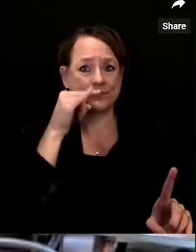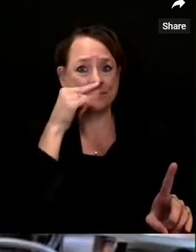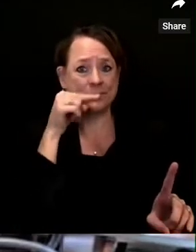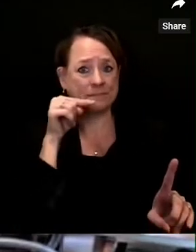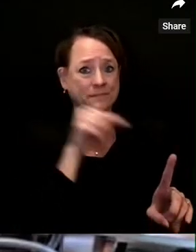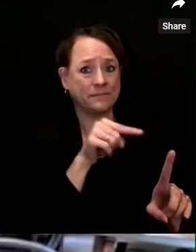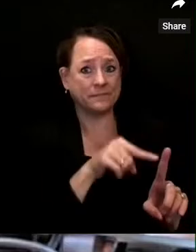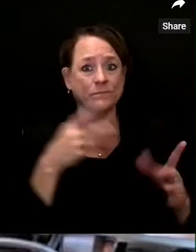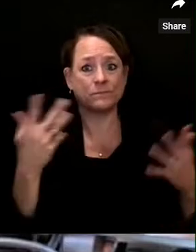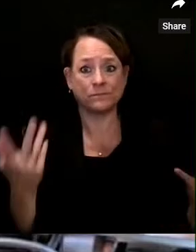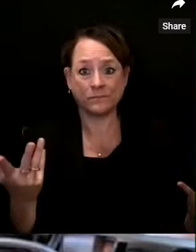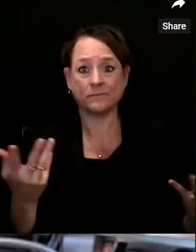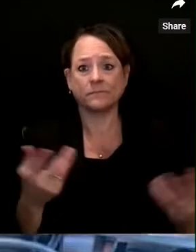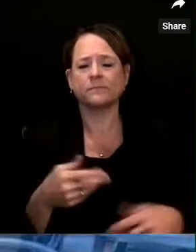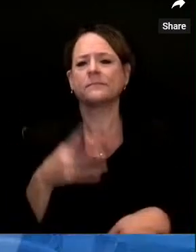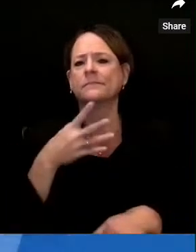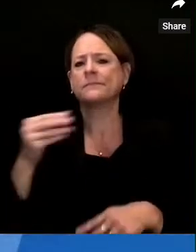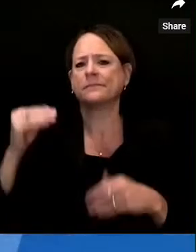communities.